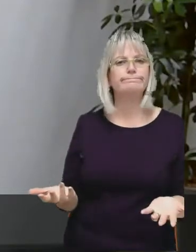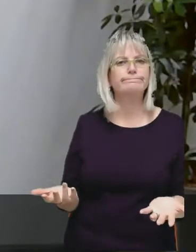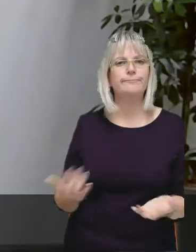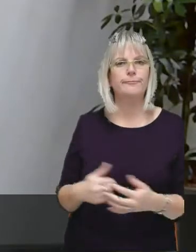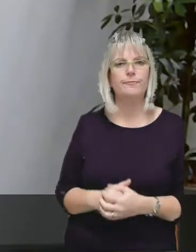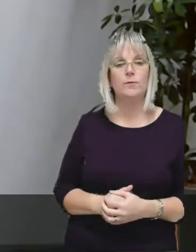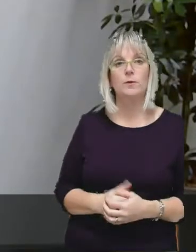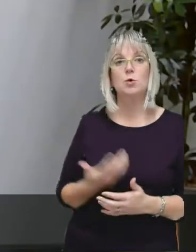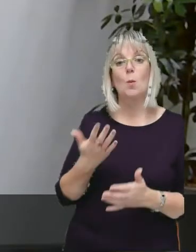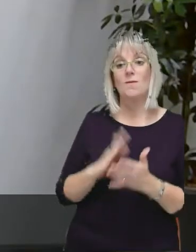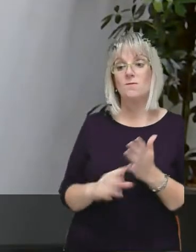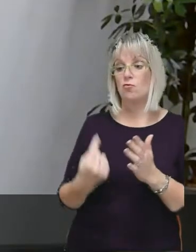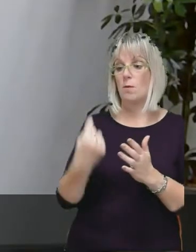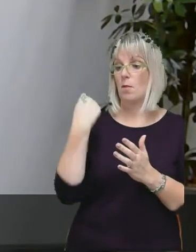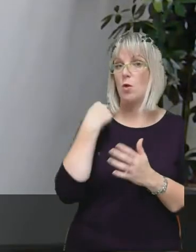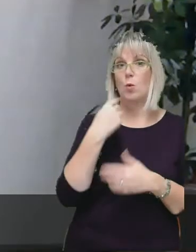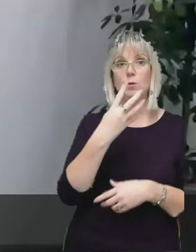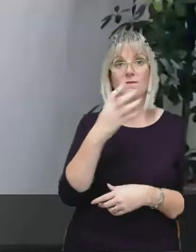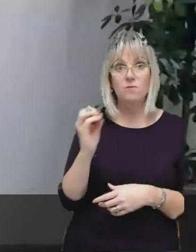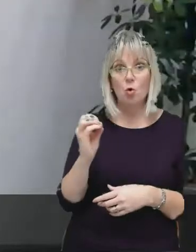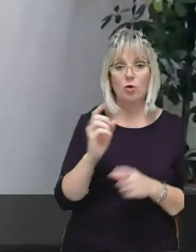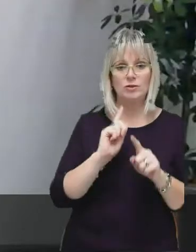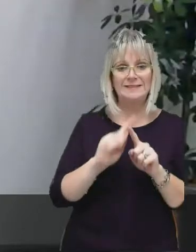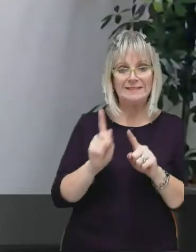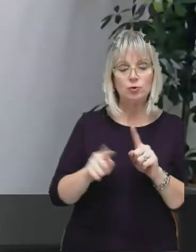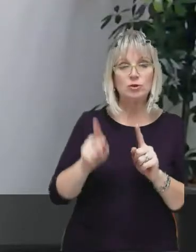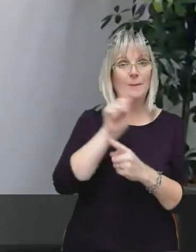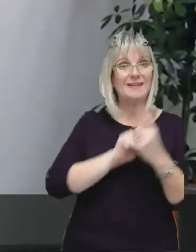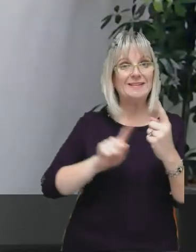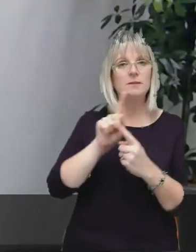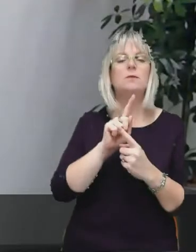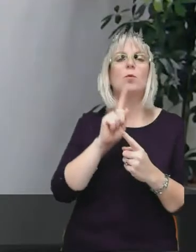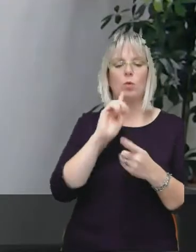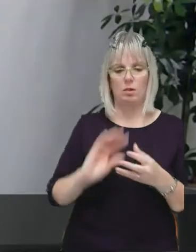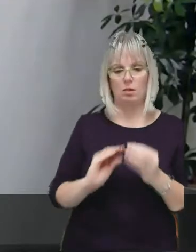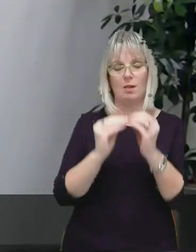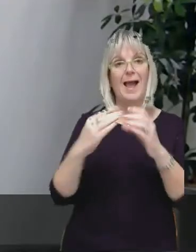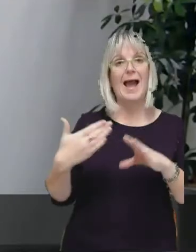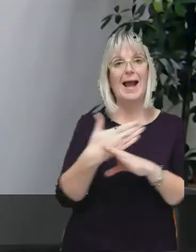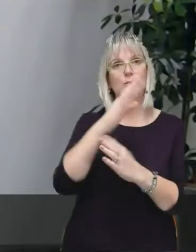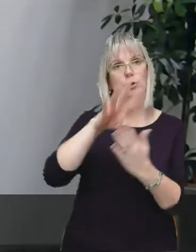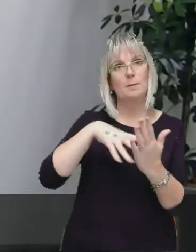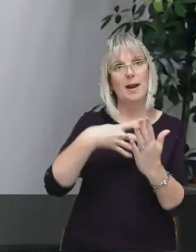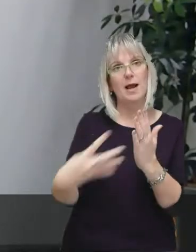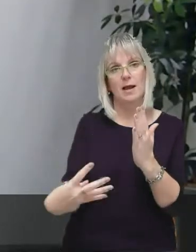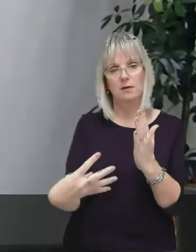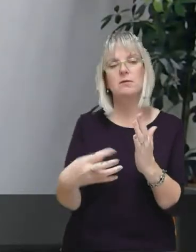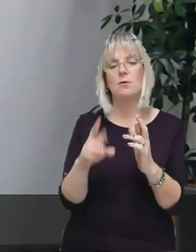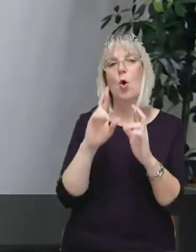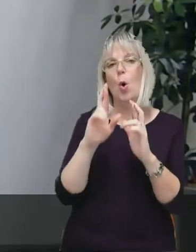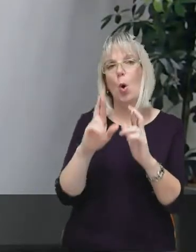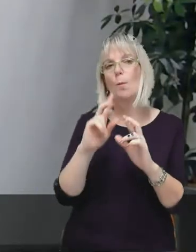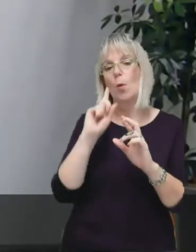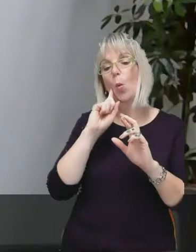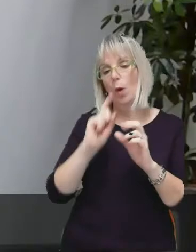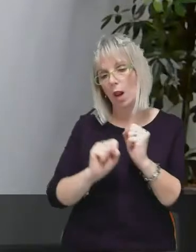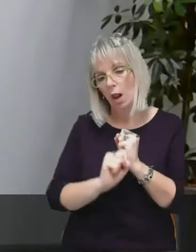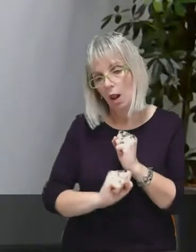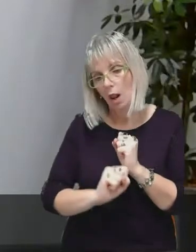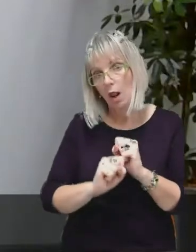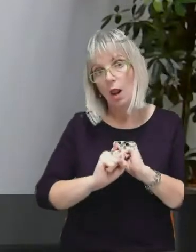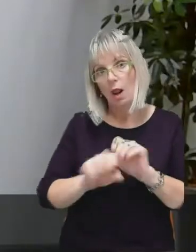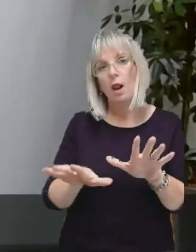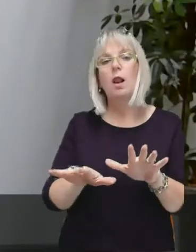action plan we've been working on for the last few weeks, which we're hoping to launch very soon. That action plan has the support of the